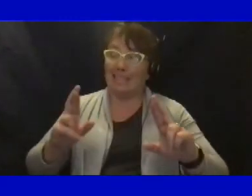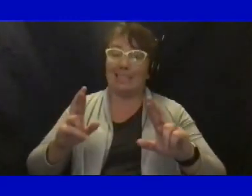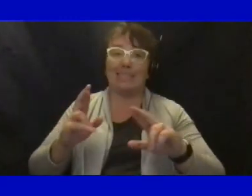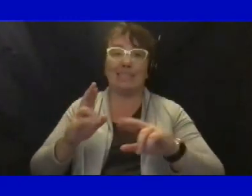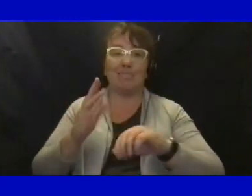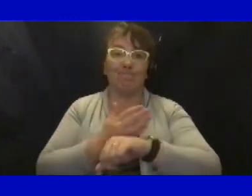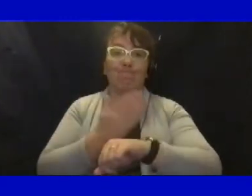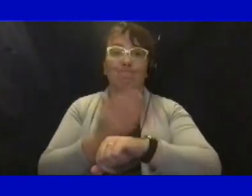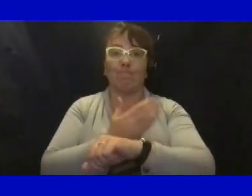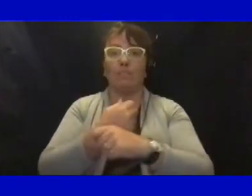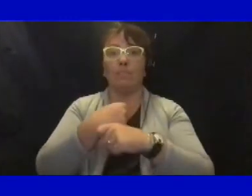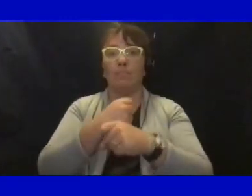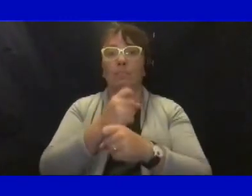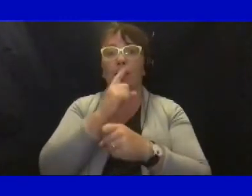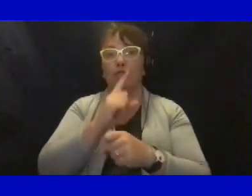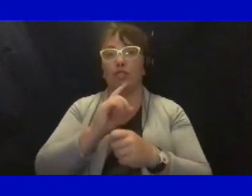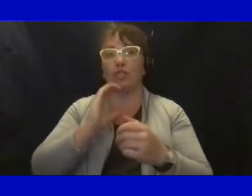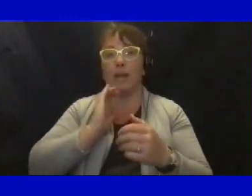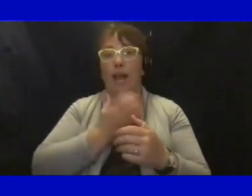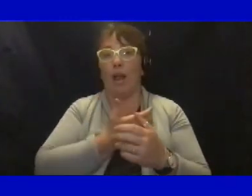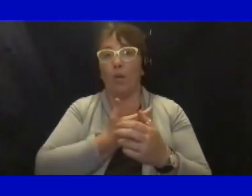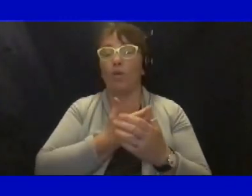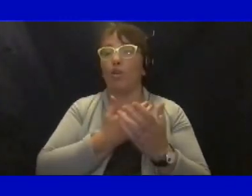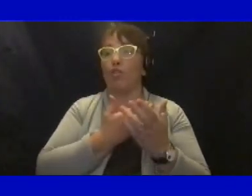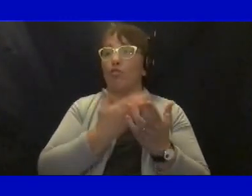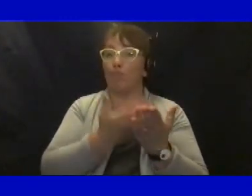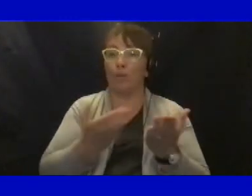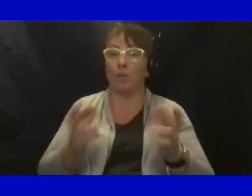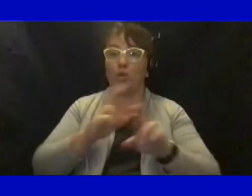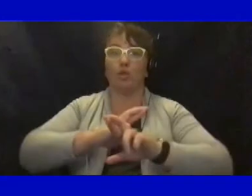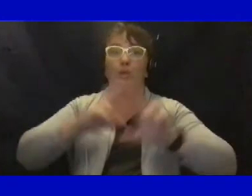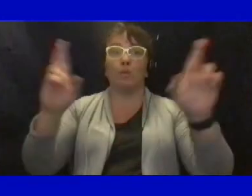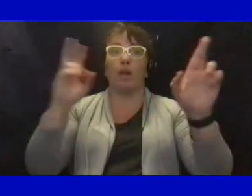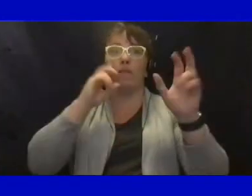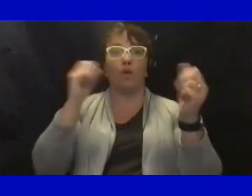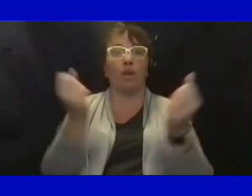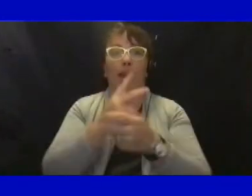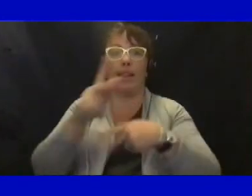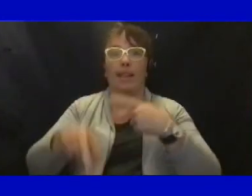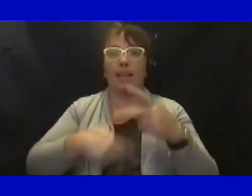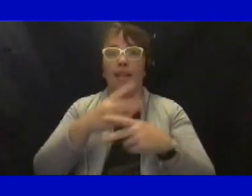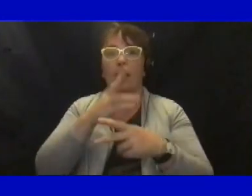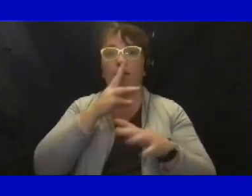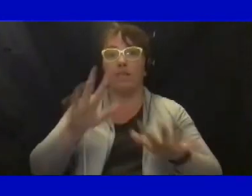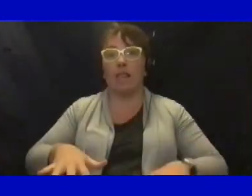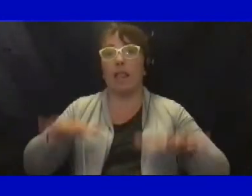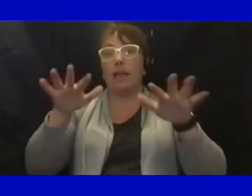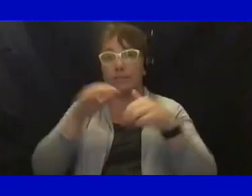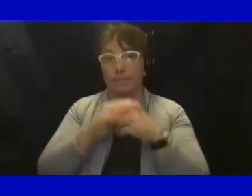will be there if there is any type of flooding. We will be ready for those responses.